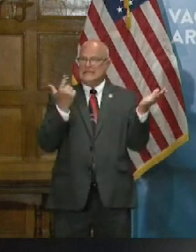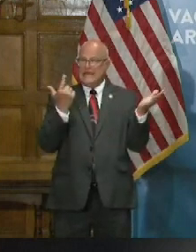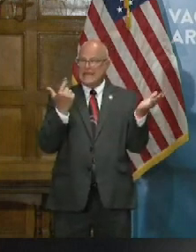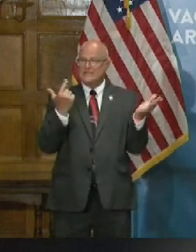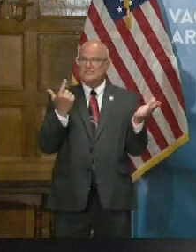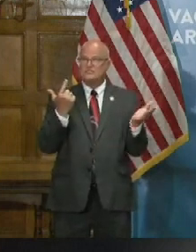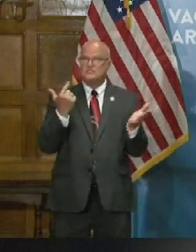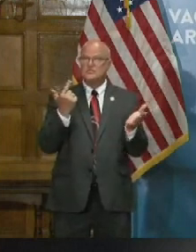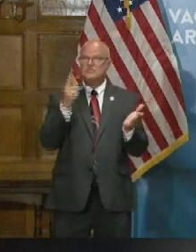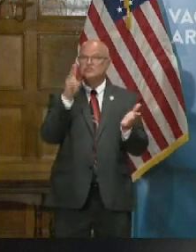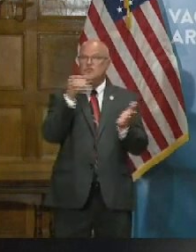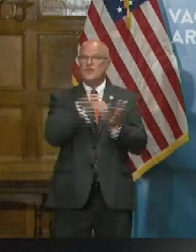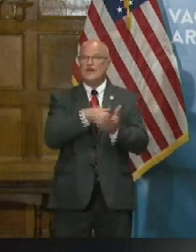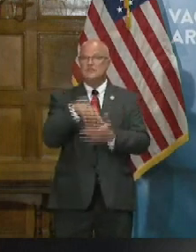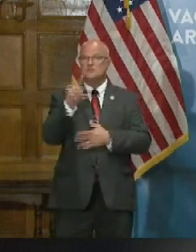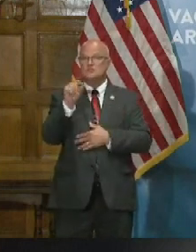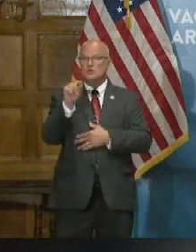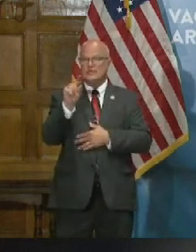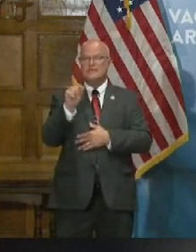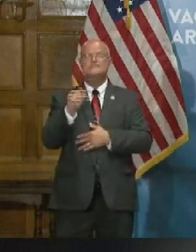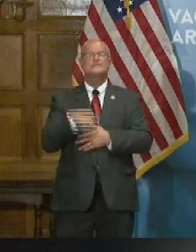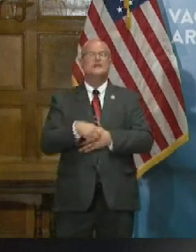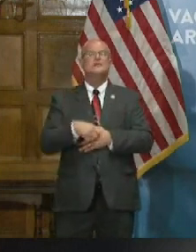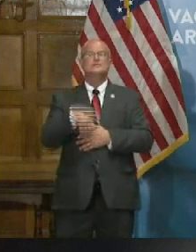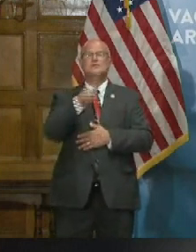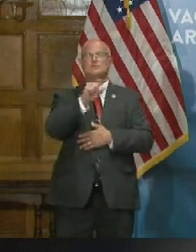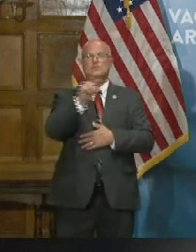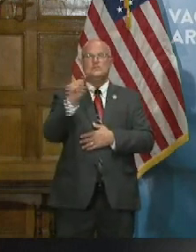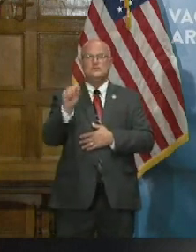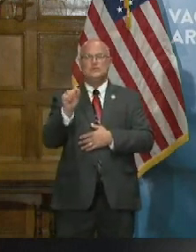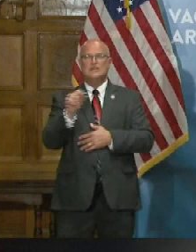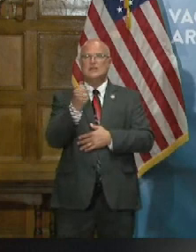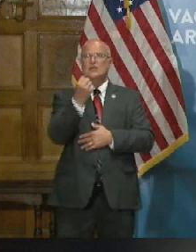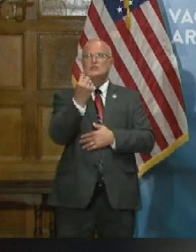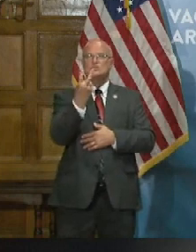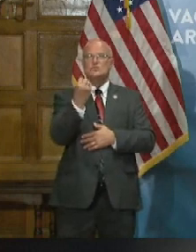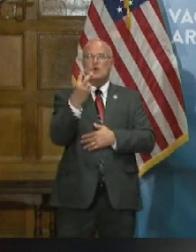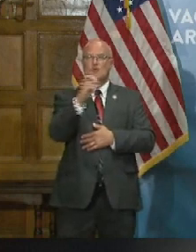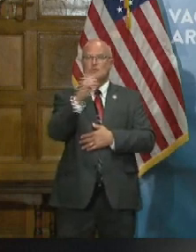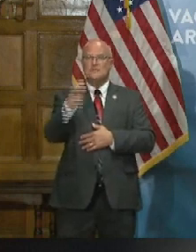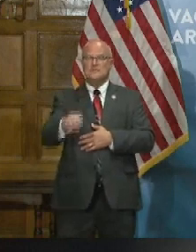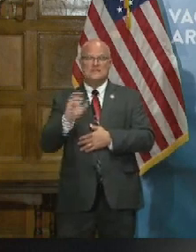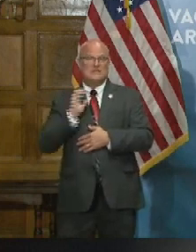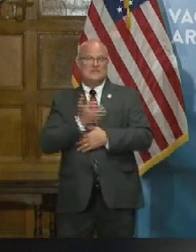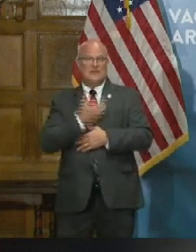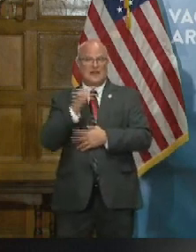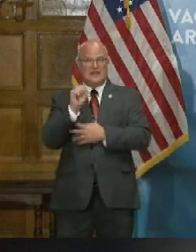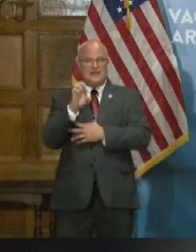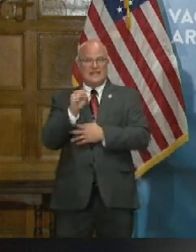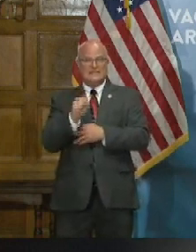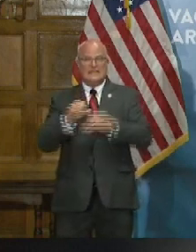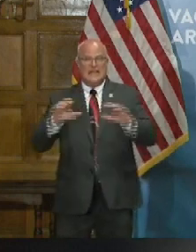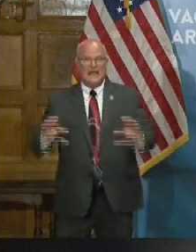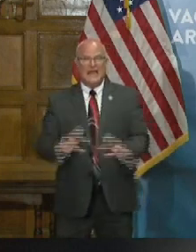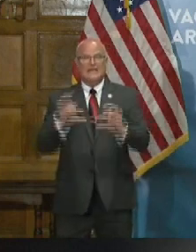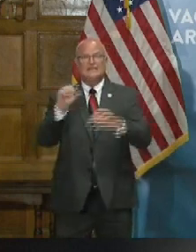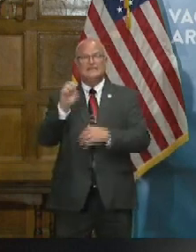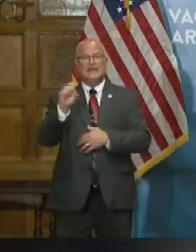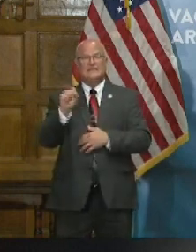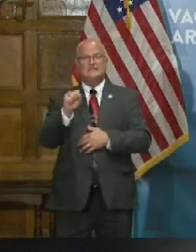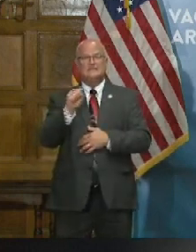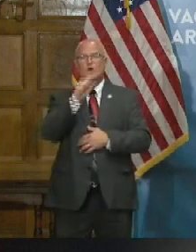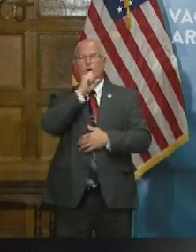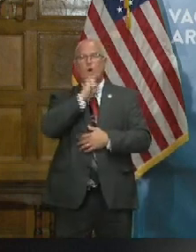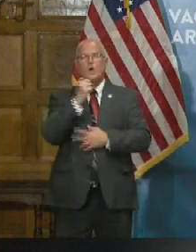year, 2020, so right at a year ago, 12% of our cases, active cases, were 12 and